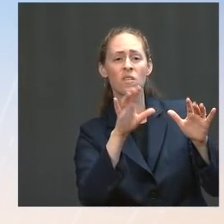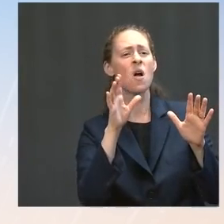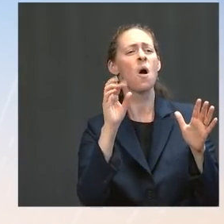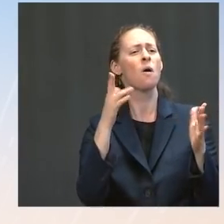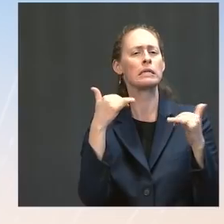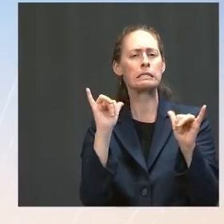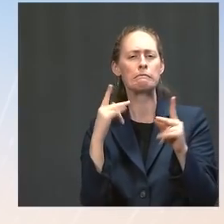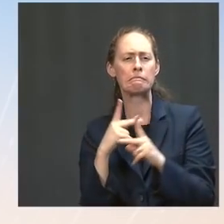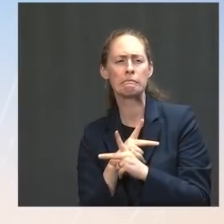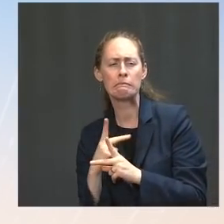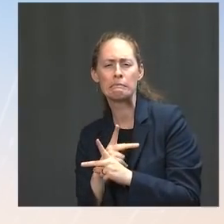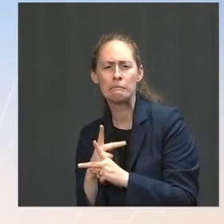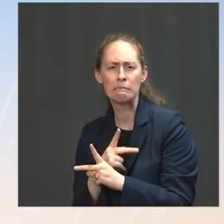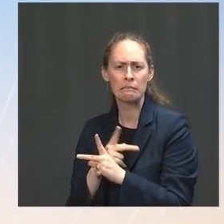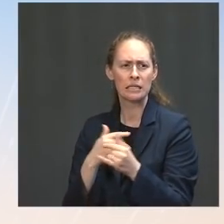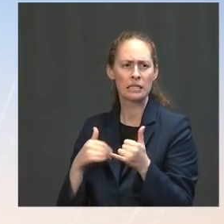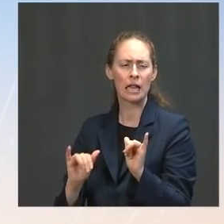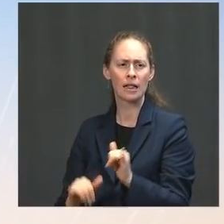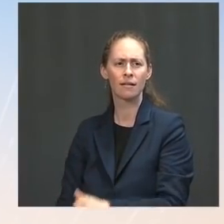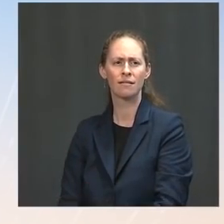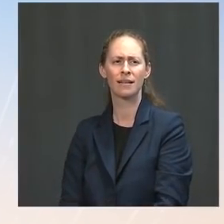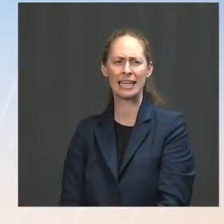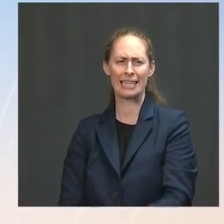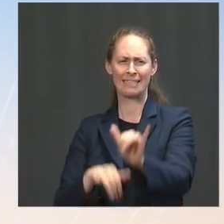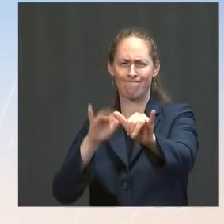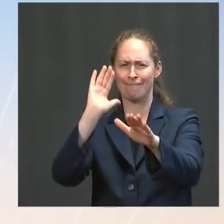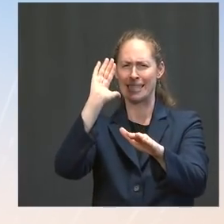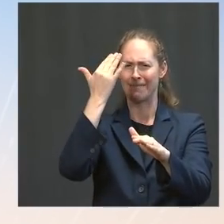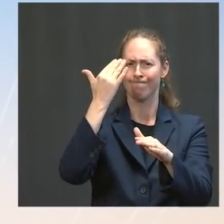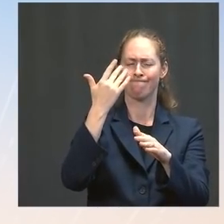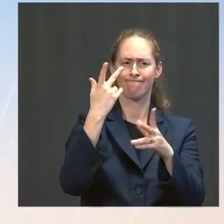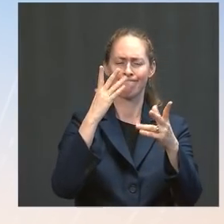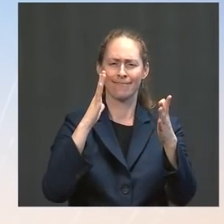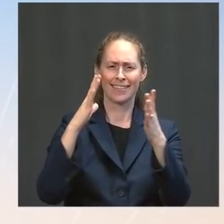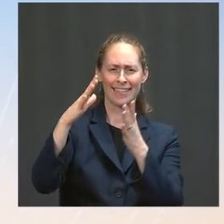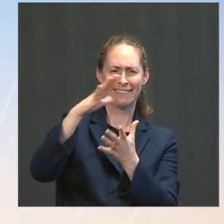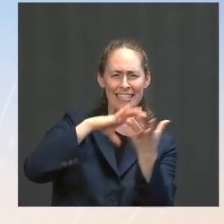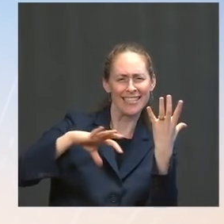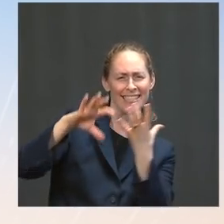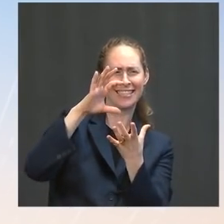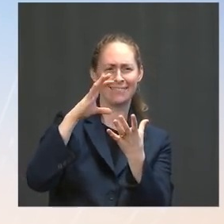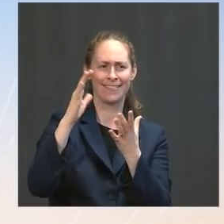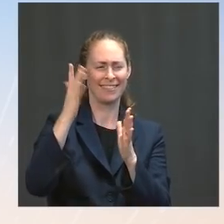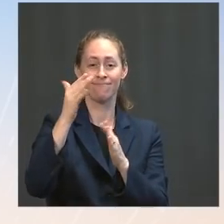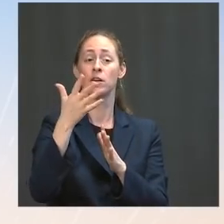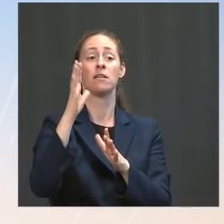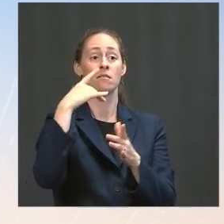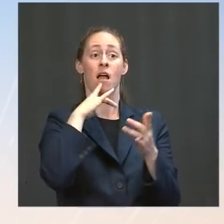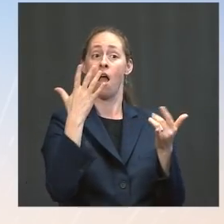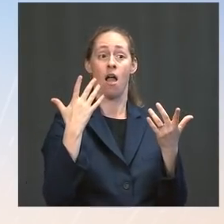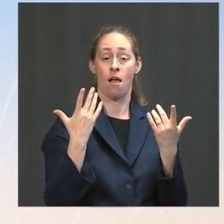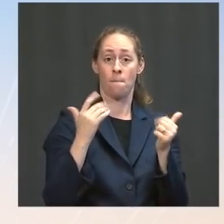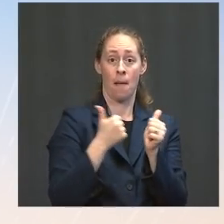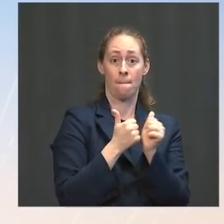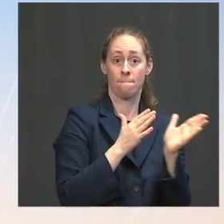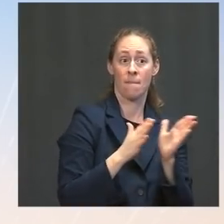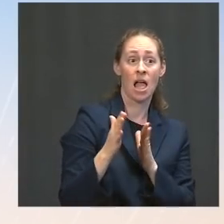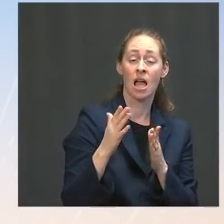for $6,500. And some people in desperation are taking that, not knowing there might be an NGO option, and